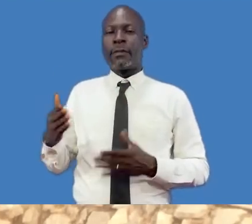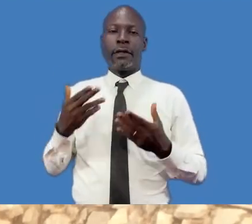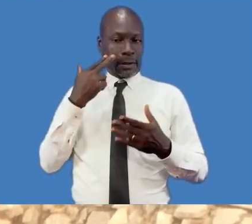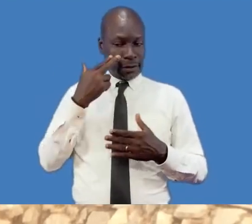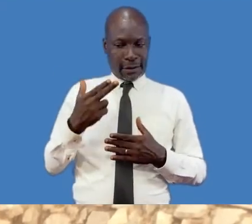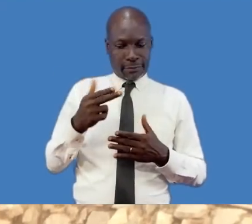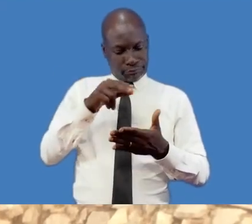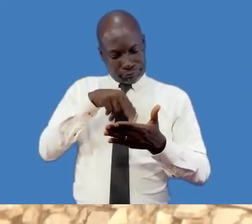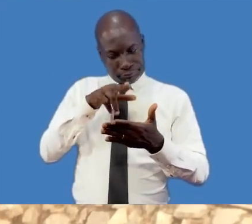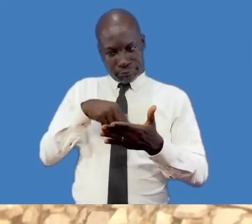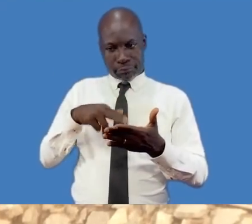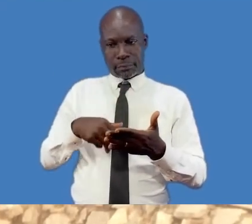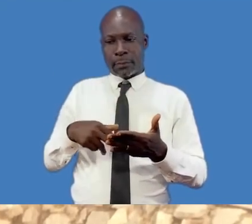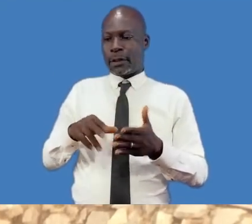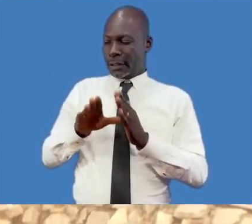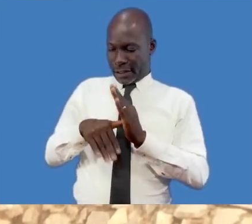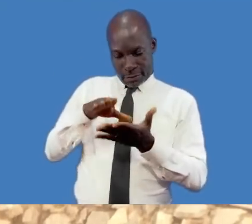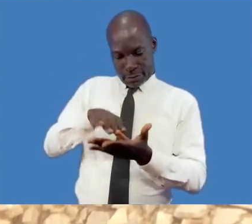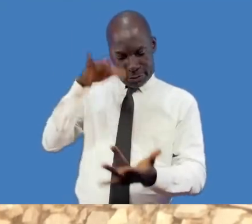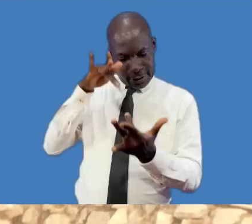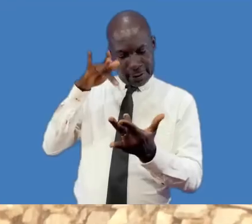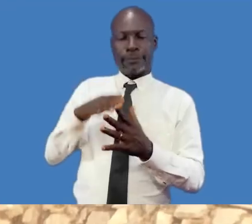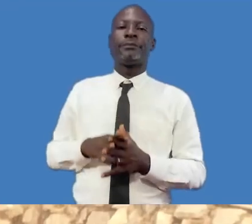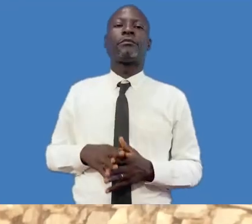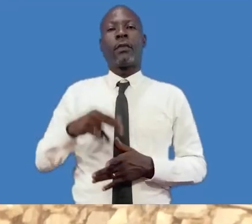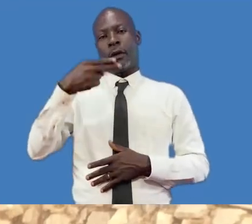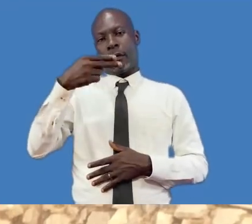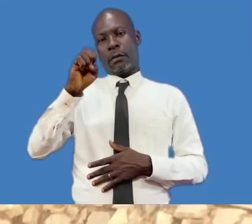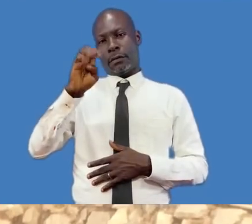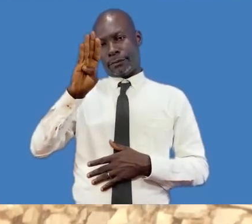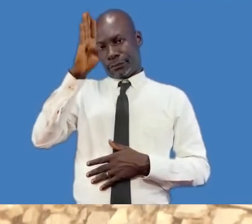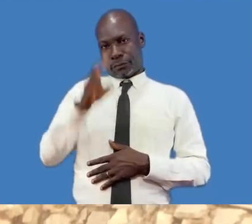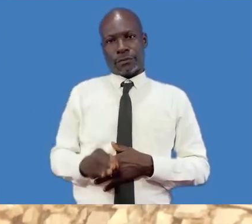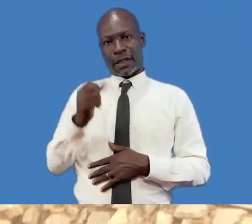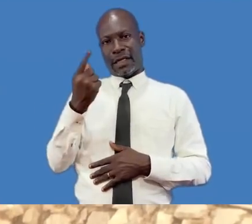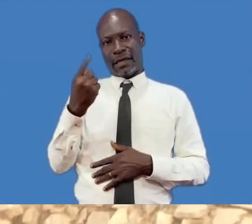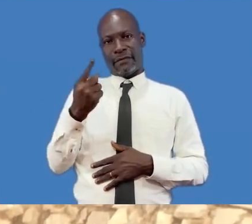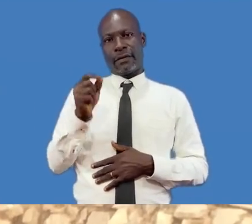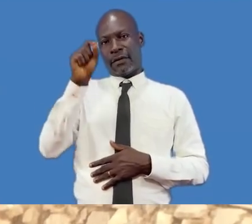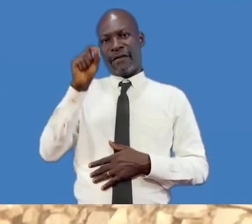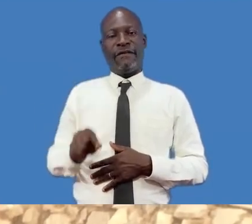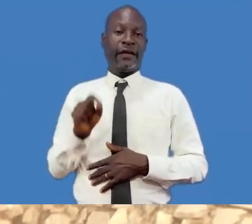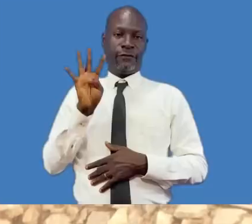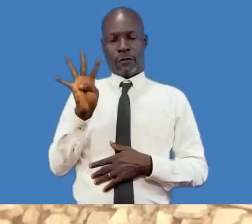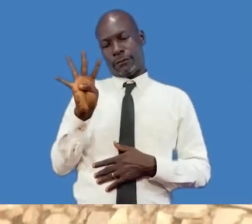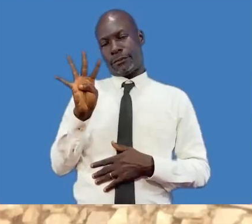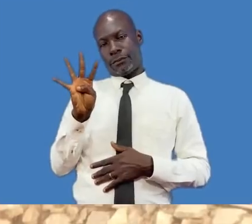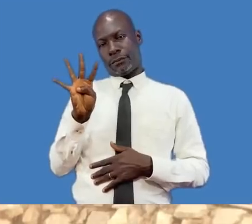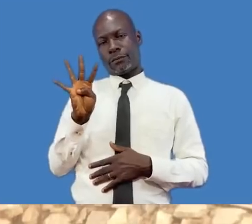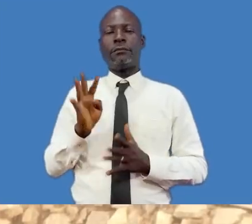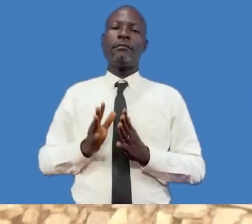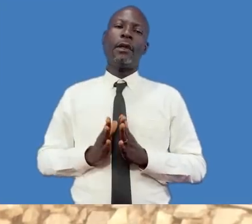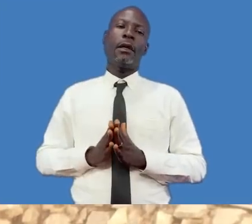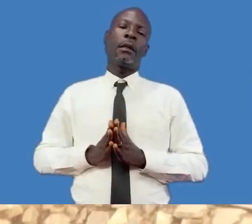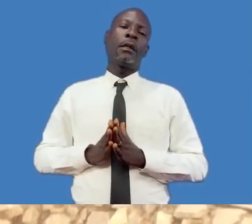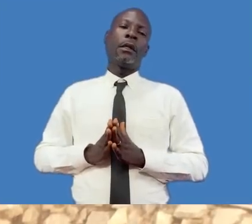na yemfa enye yene adisuen Hebrews chapter 11 verse number 4 what the